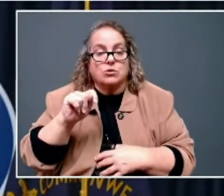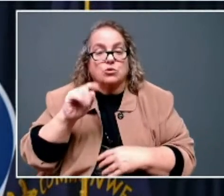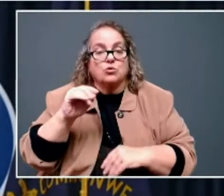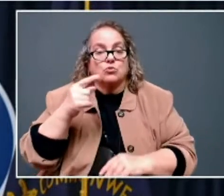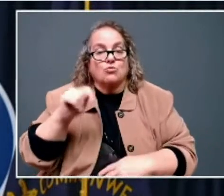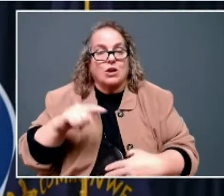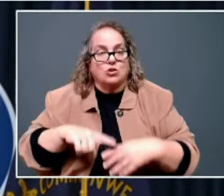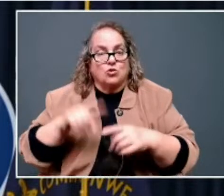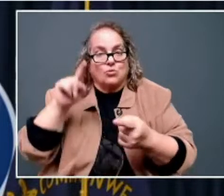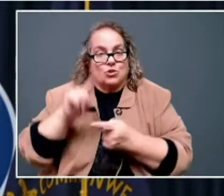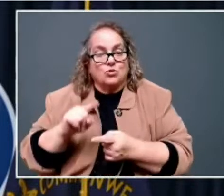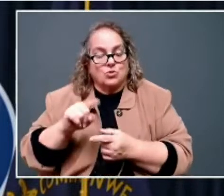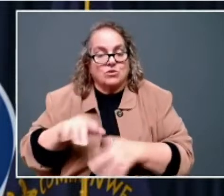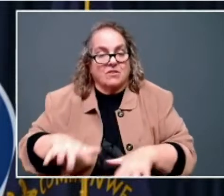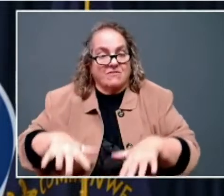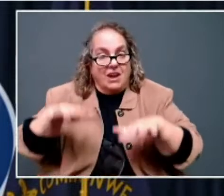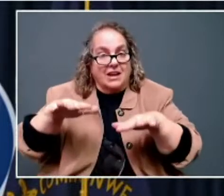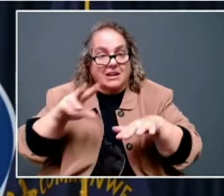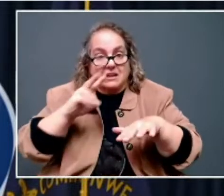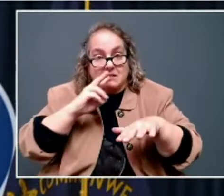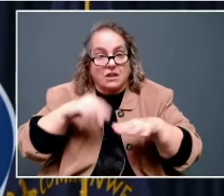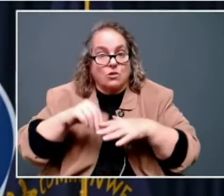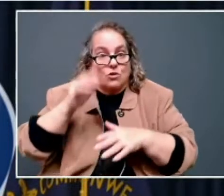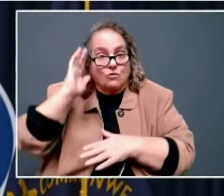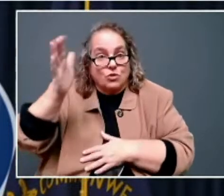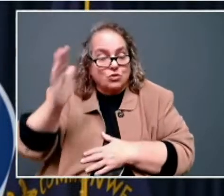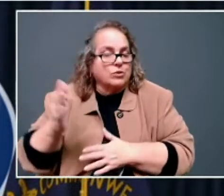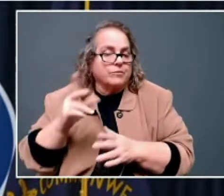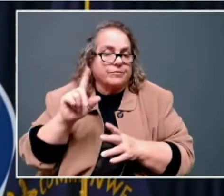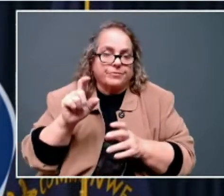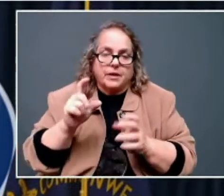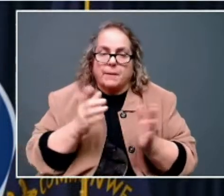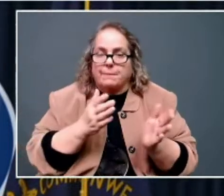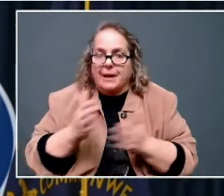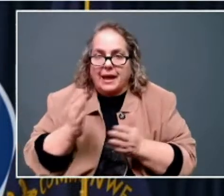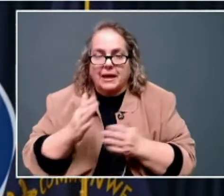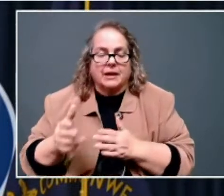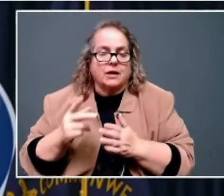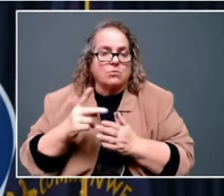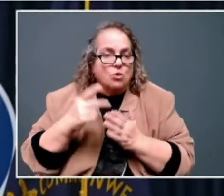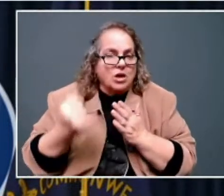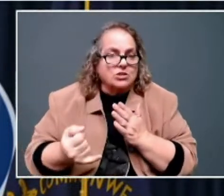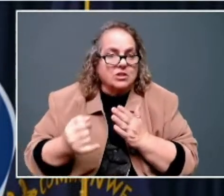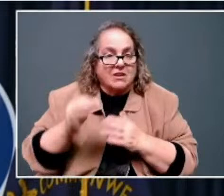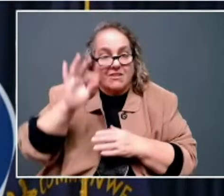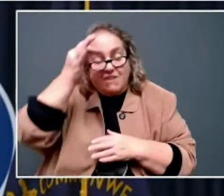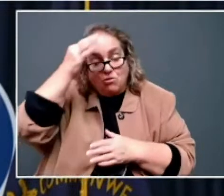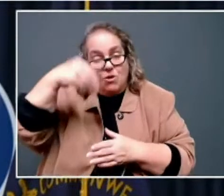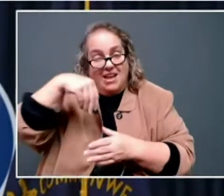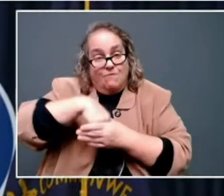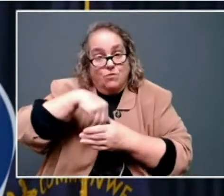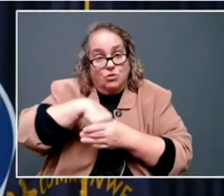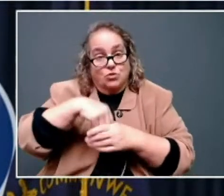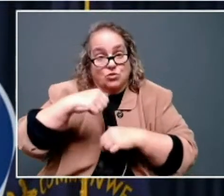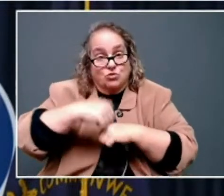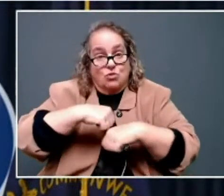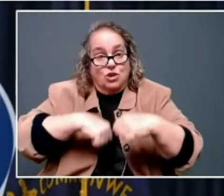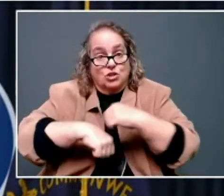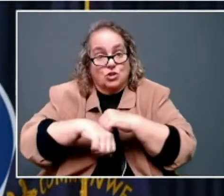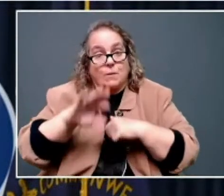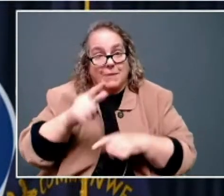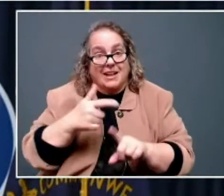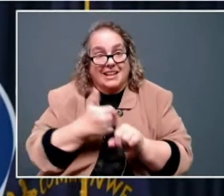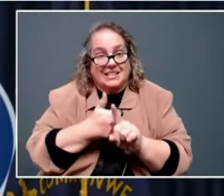in the future. And that can be planning, that can be projects. The federal infrastructure bill itself has